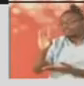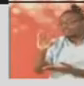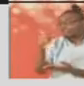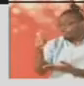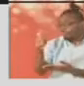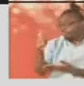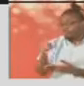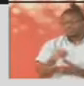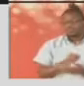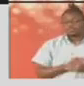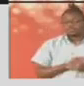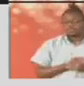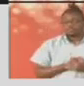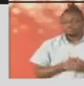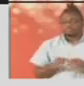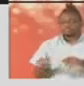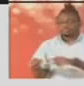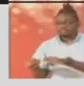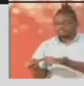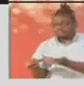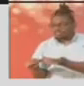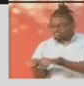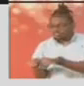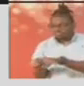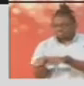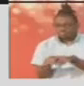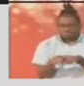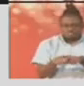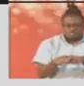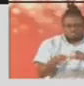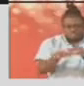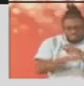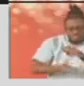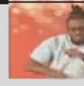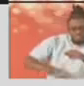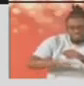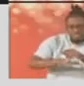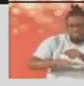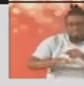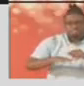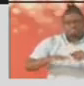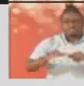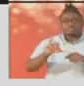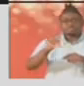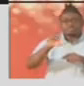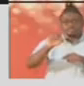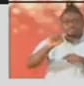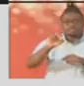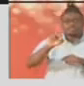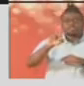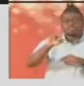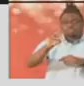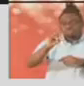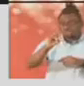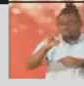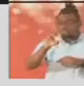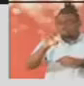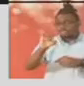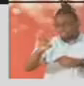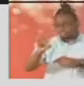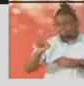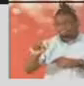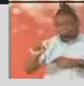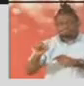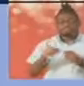being cases scattered across the county, which would not have been closer to any of the other cases. As we